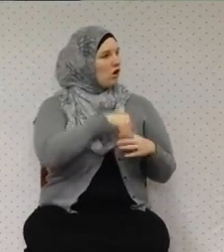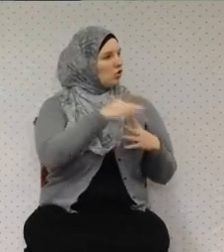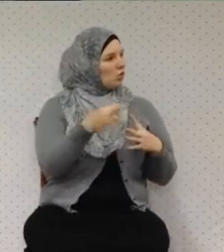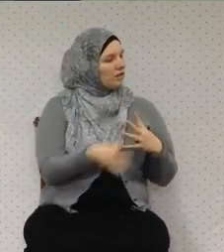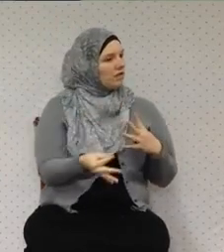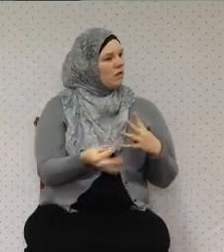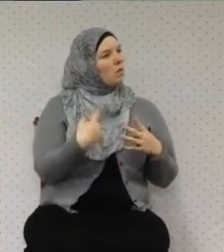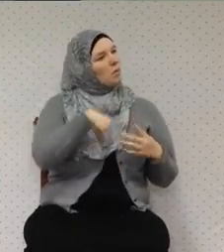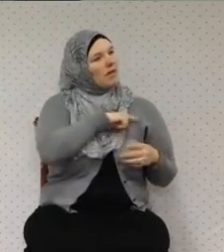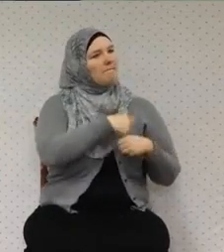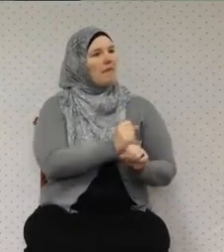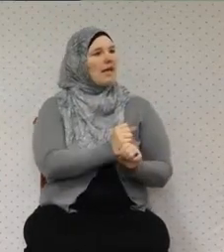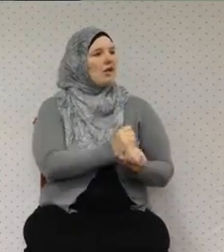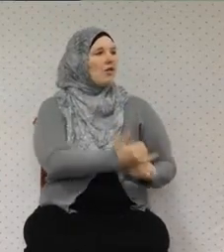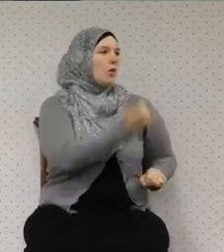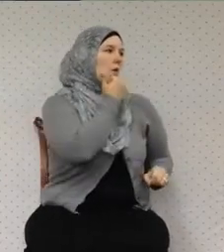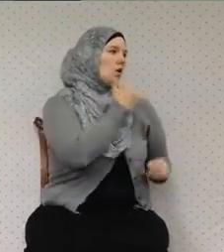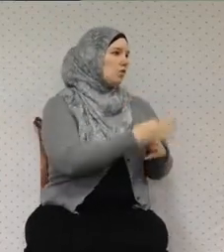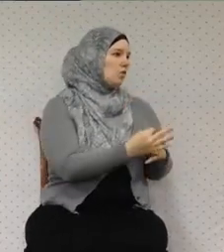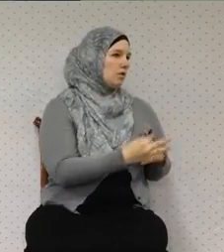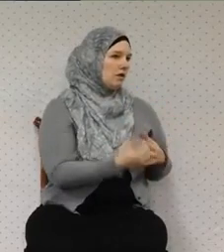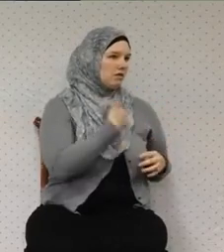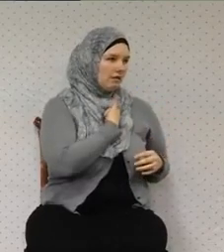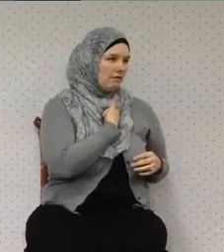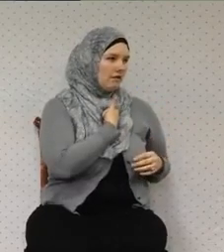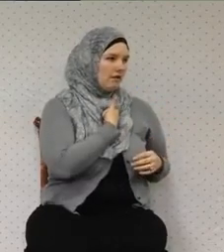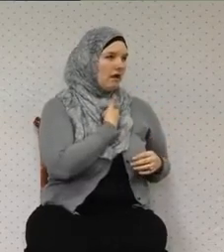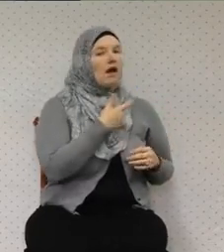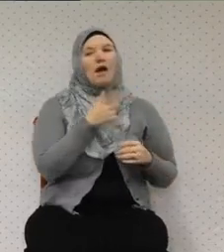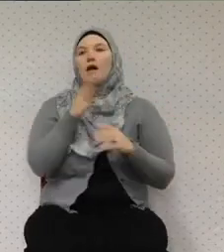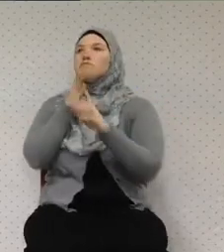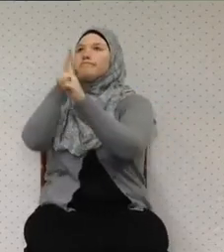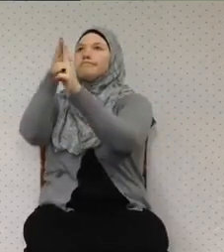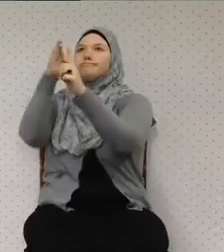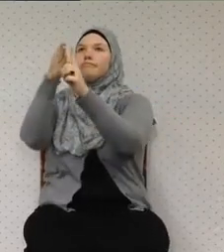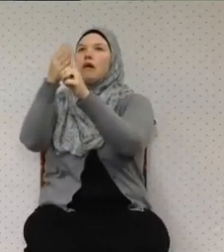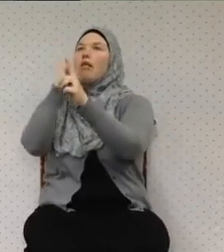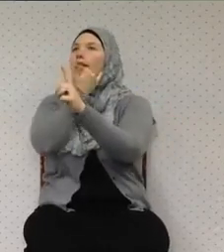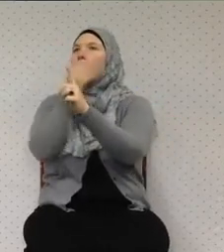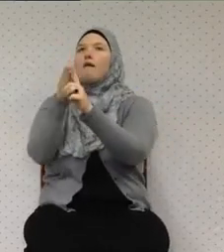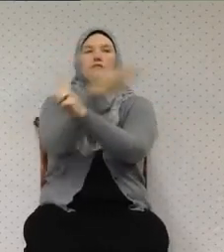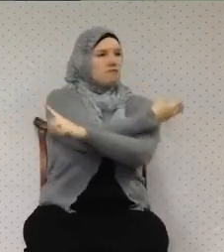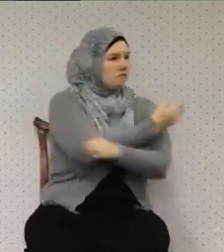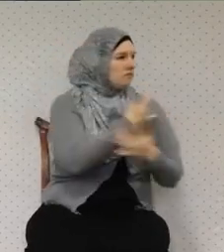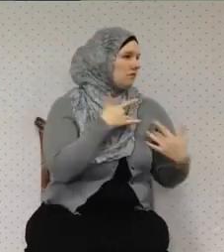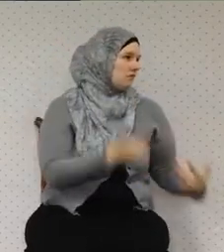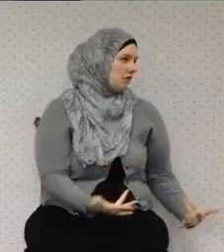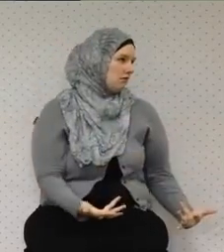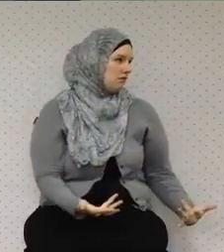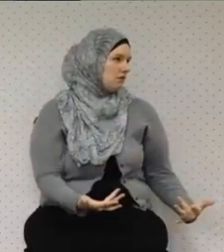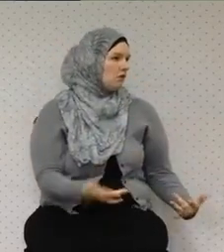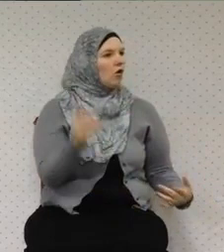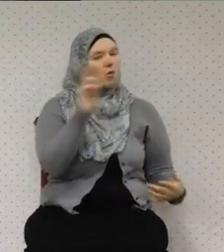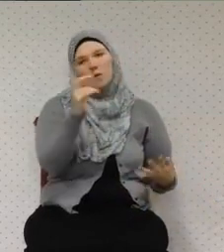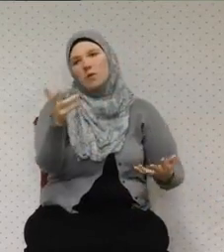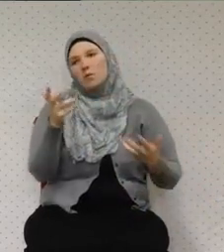we end up making the wrong choices, and we end up going in the opposite direction of where